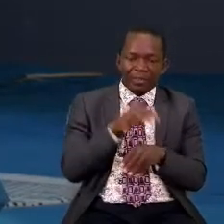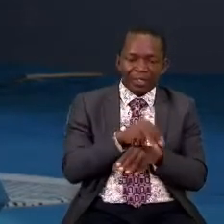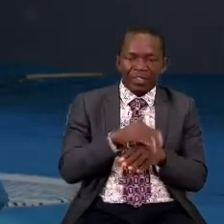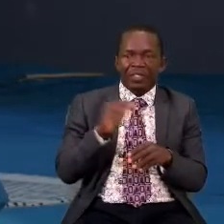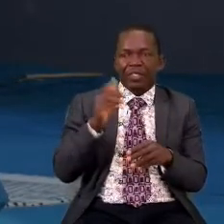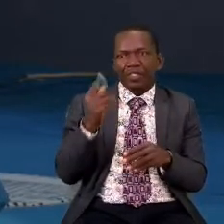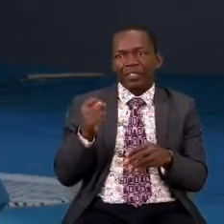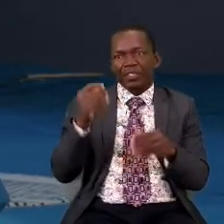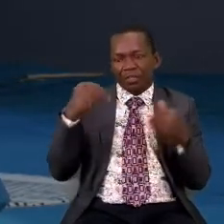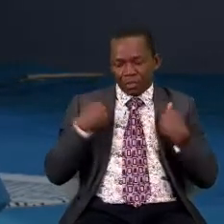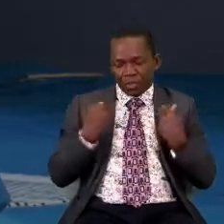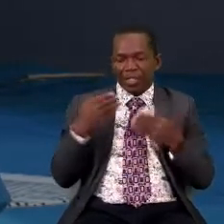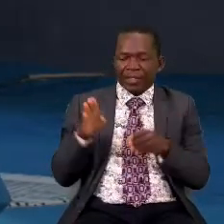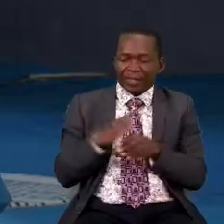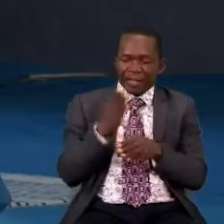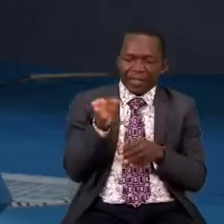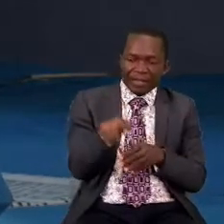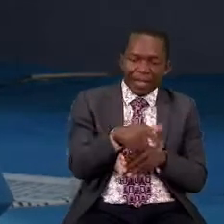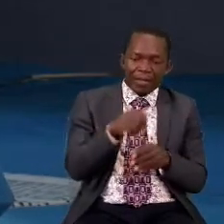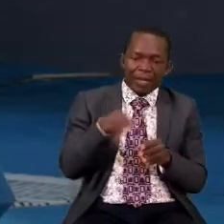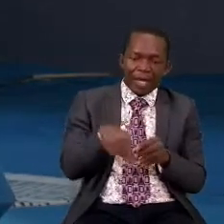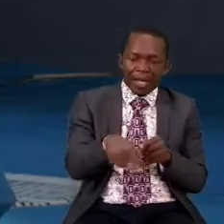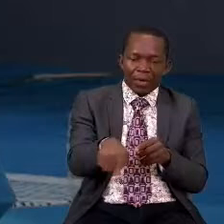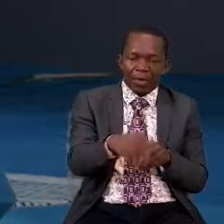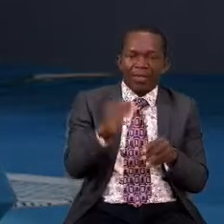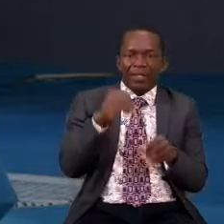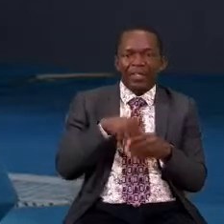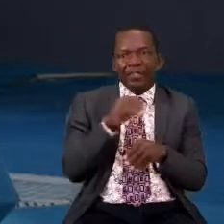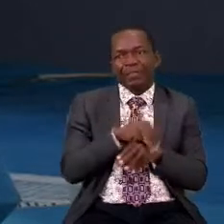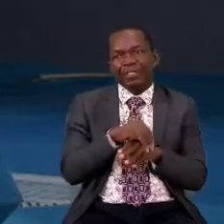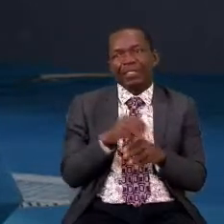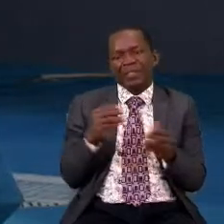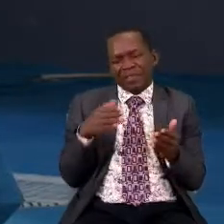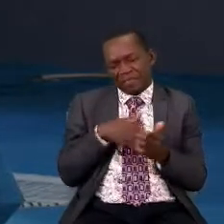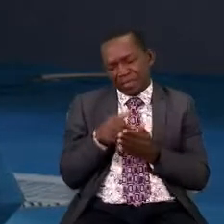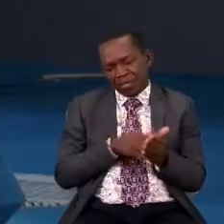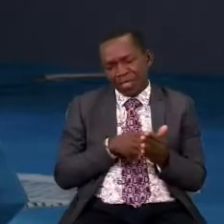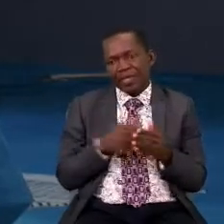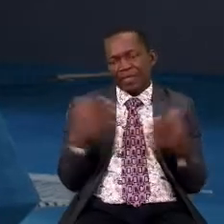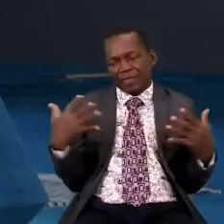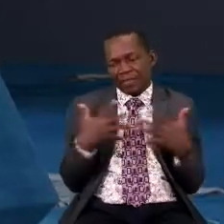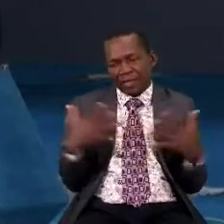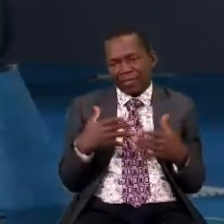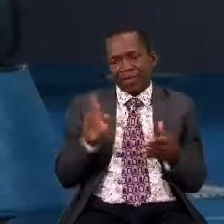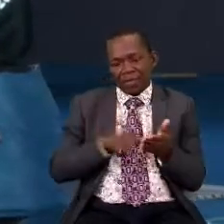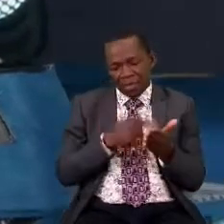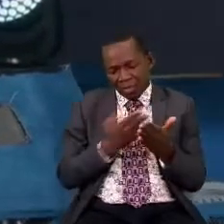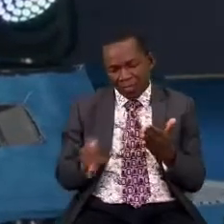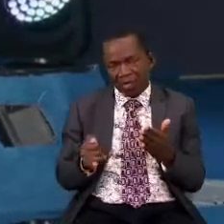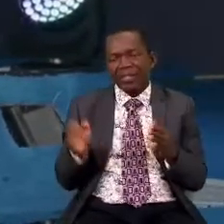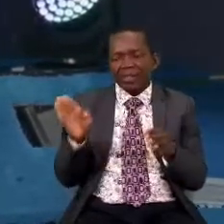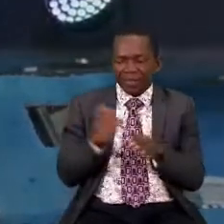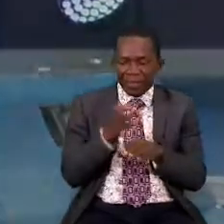the falling, the backsliding, get them up and make sure that everyone goes along with